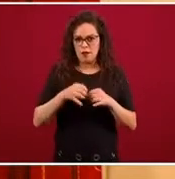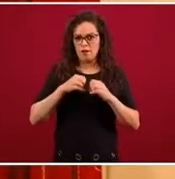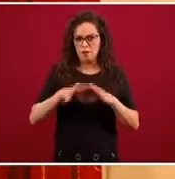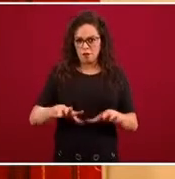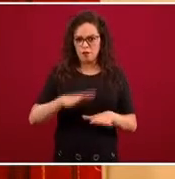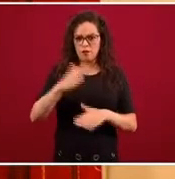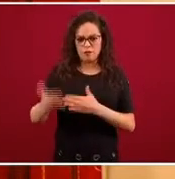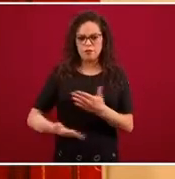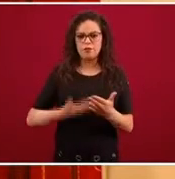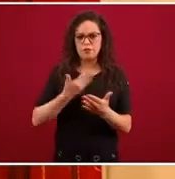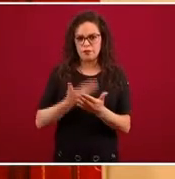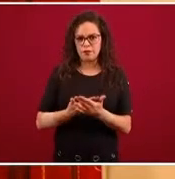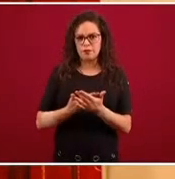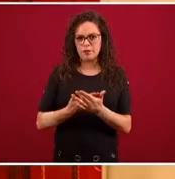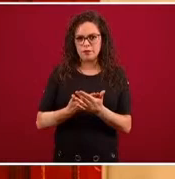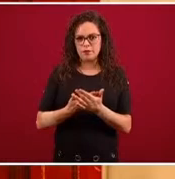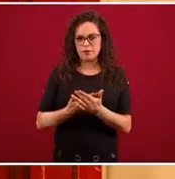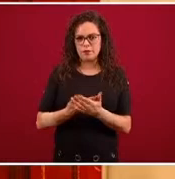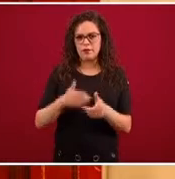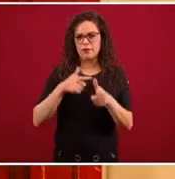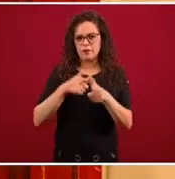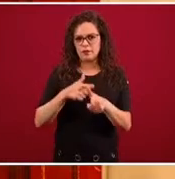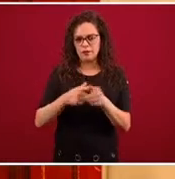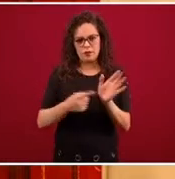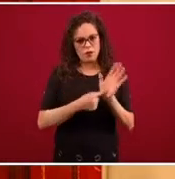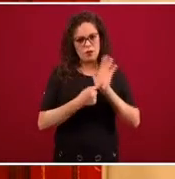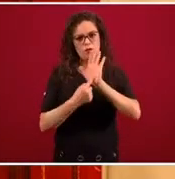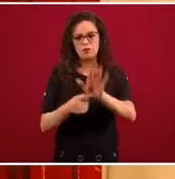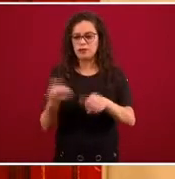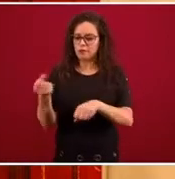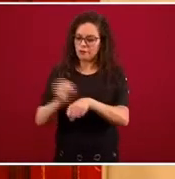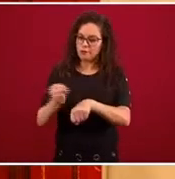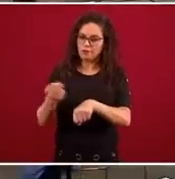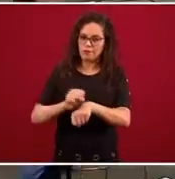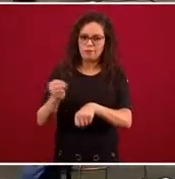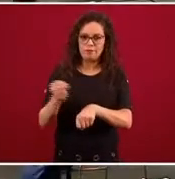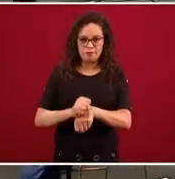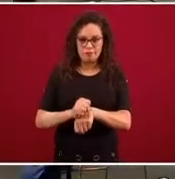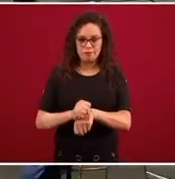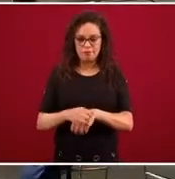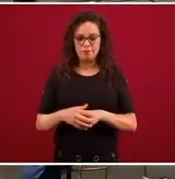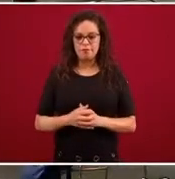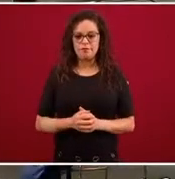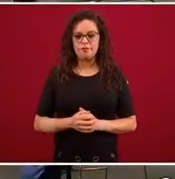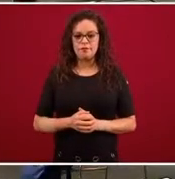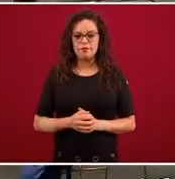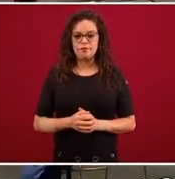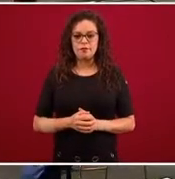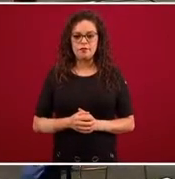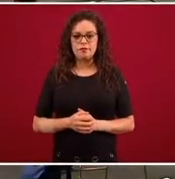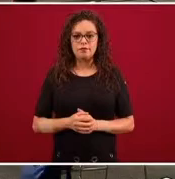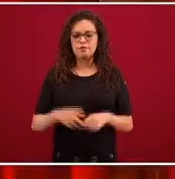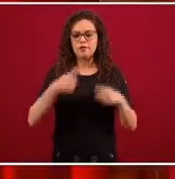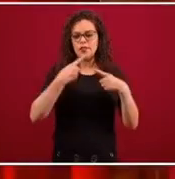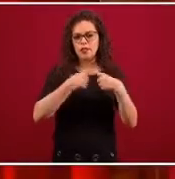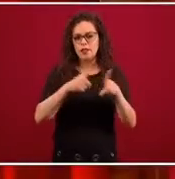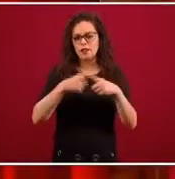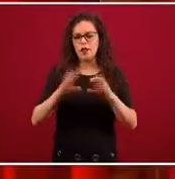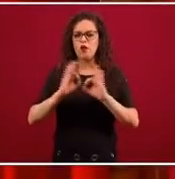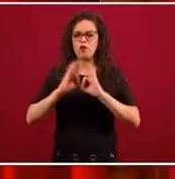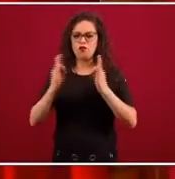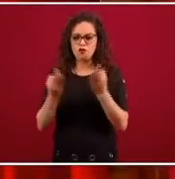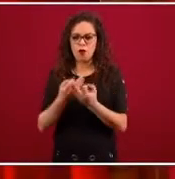venido can consult it presentando en las anytime, just últimas like the information semanas, we've been looking at agrupada o over the last distribuida couple of de weeks. una manera diferente